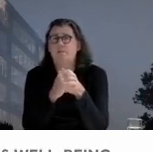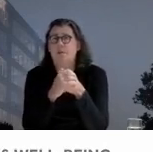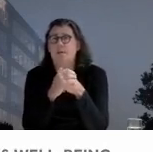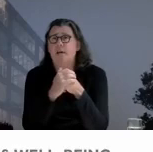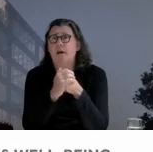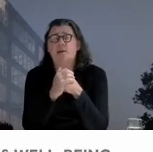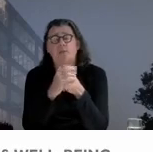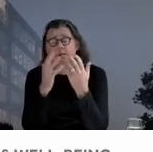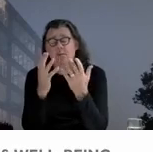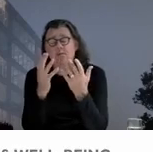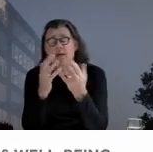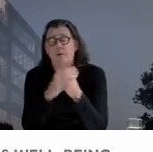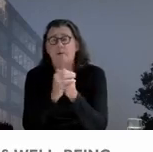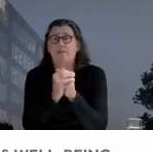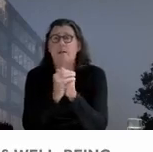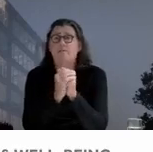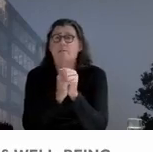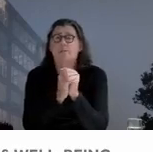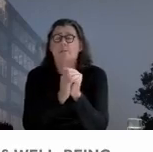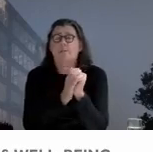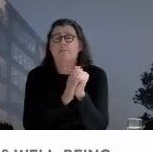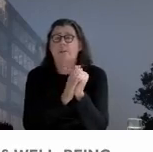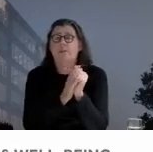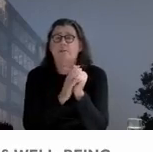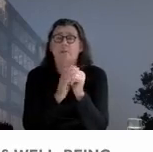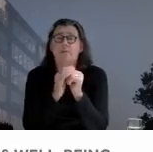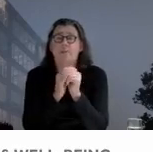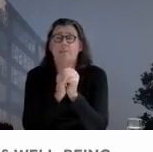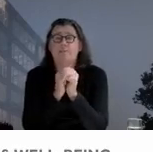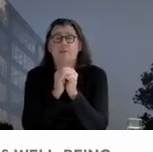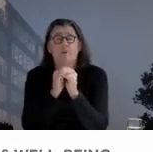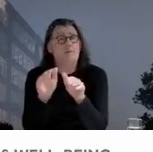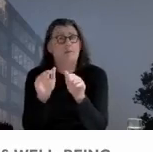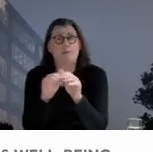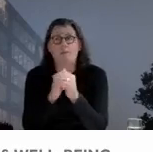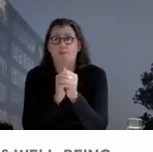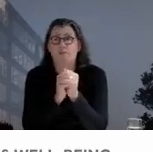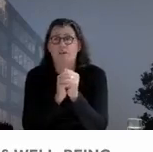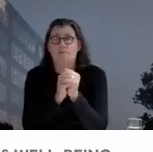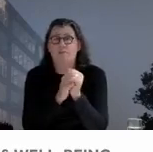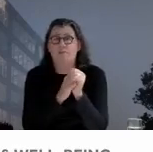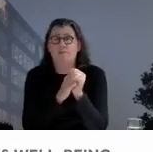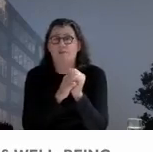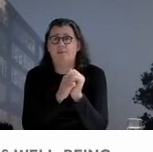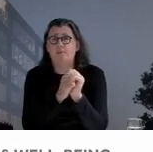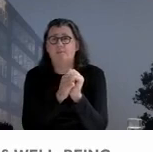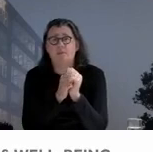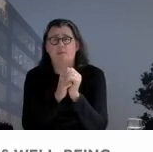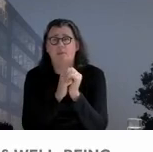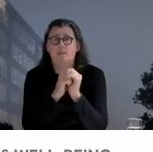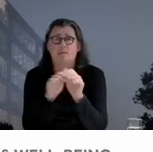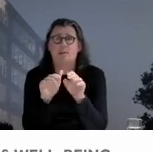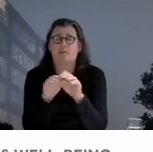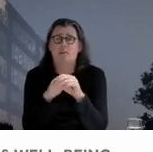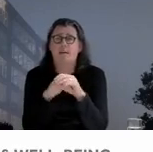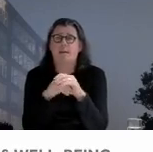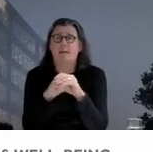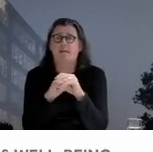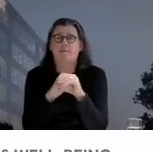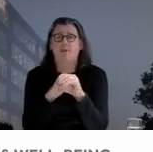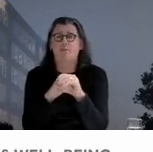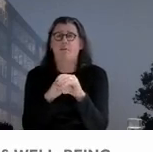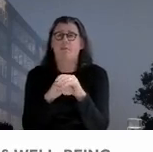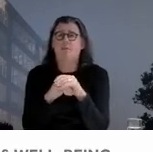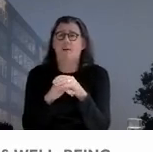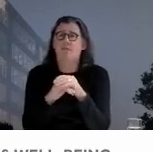terms of in terms of carbon in general. The first of which is all of our buildings shouldn't have fossil fuels in them. So we seek to avoid that